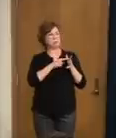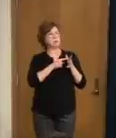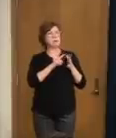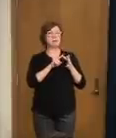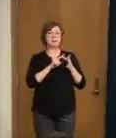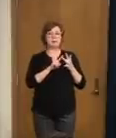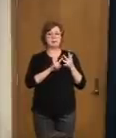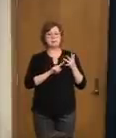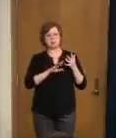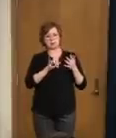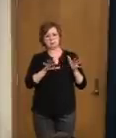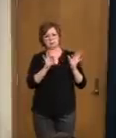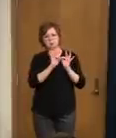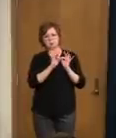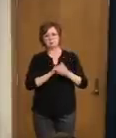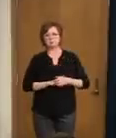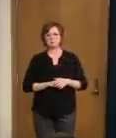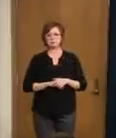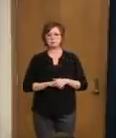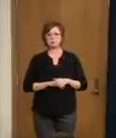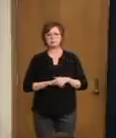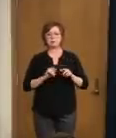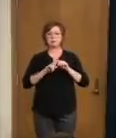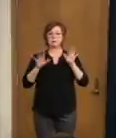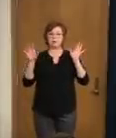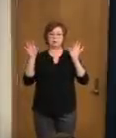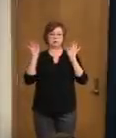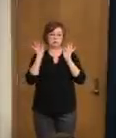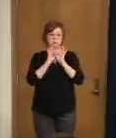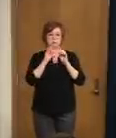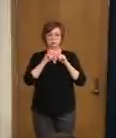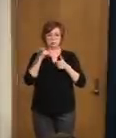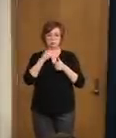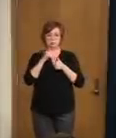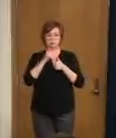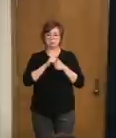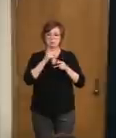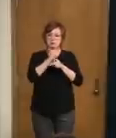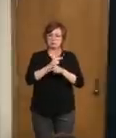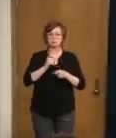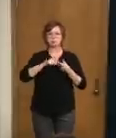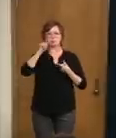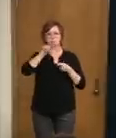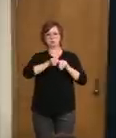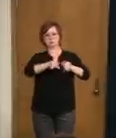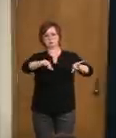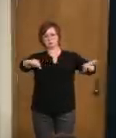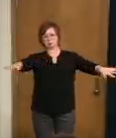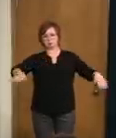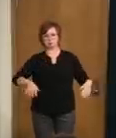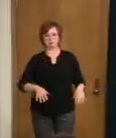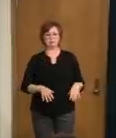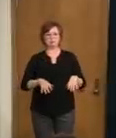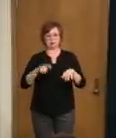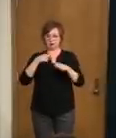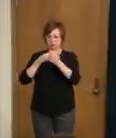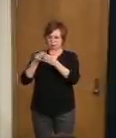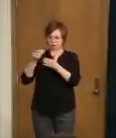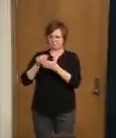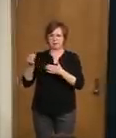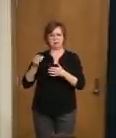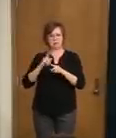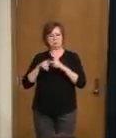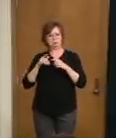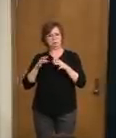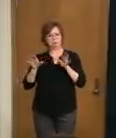all the precautions at our disposal to minimize transmission, even in settings where you can go, like retail, or if you choose to go